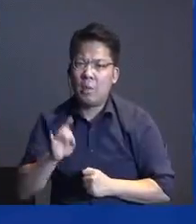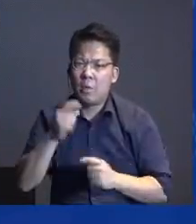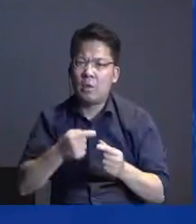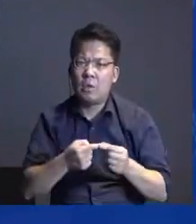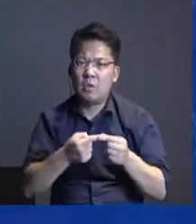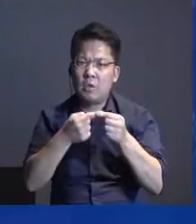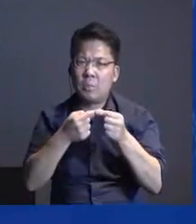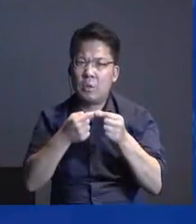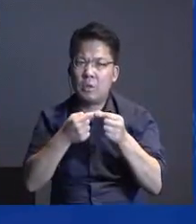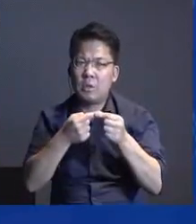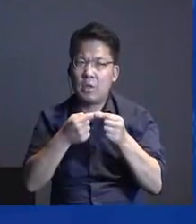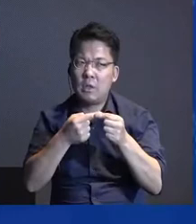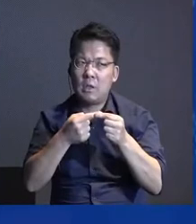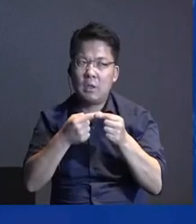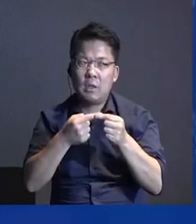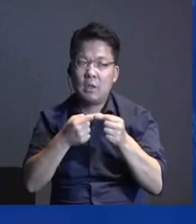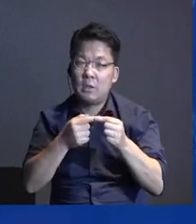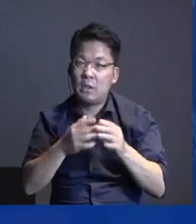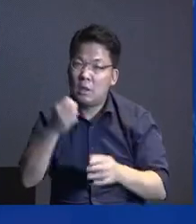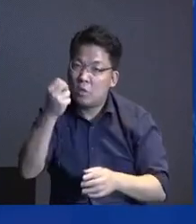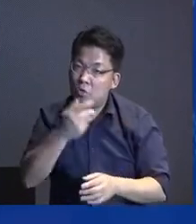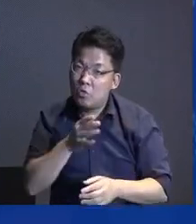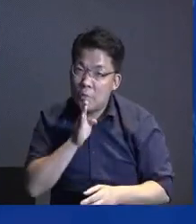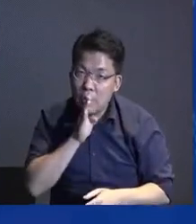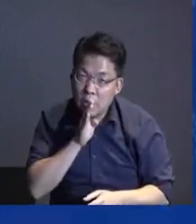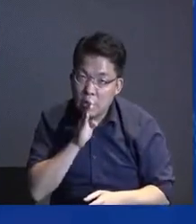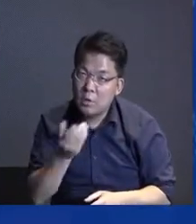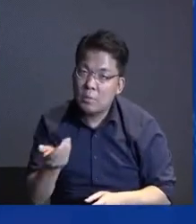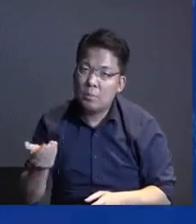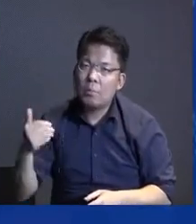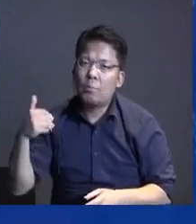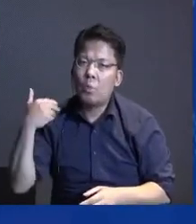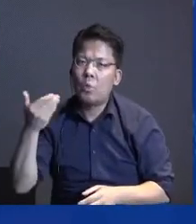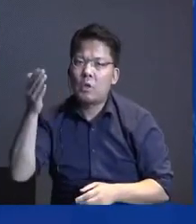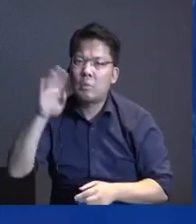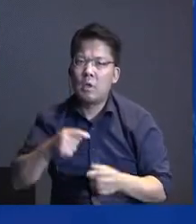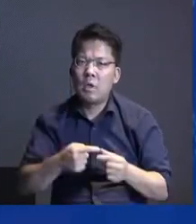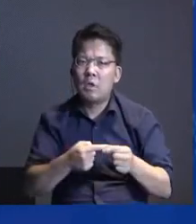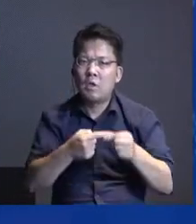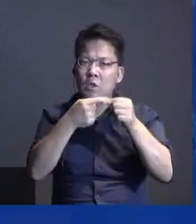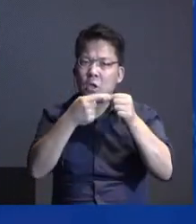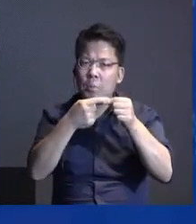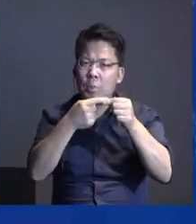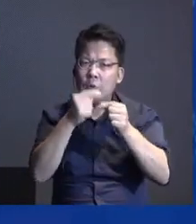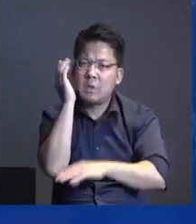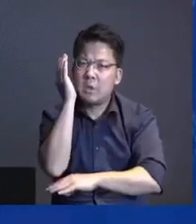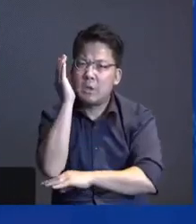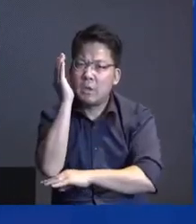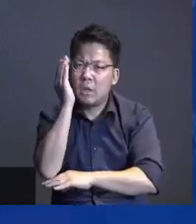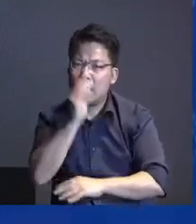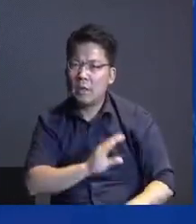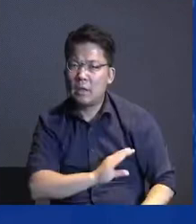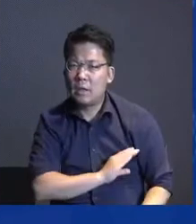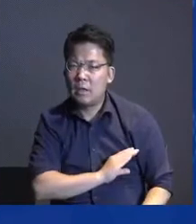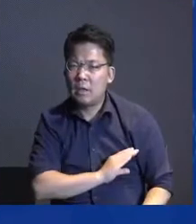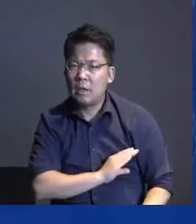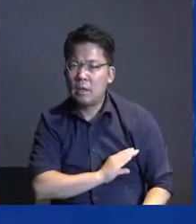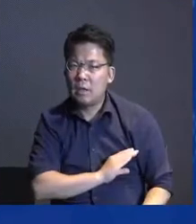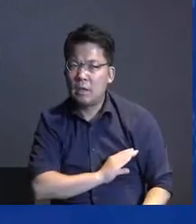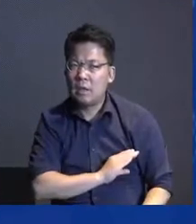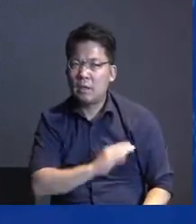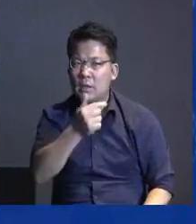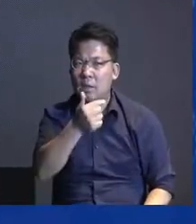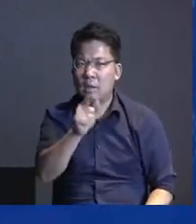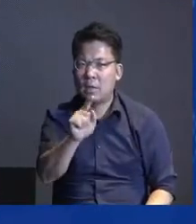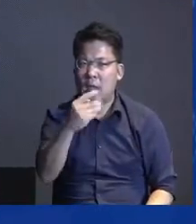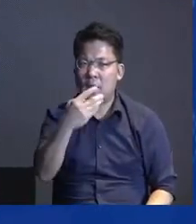but we have three names. The first presenter is Professor Natapat Saboro